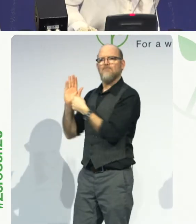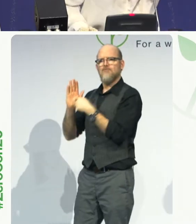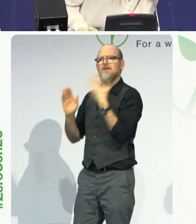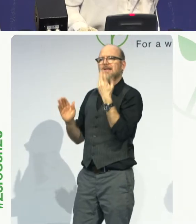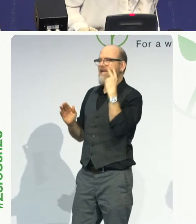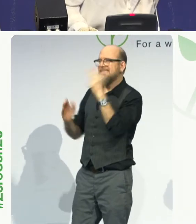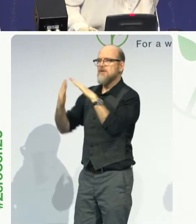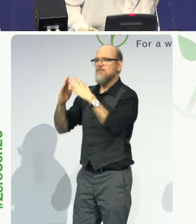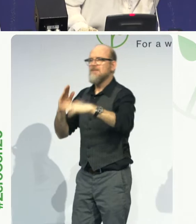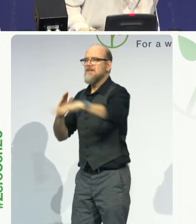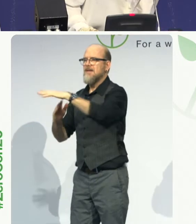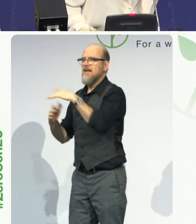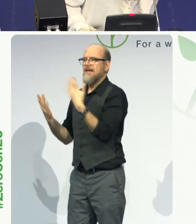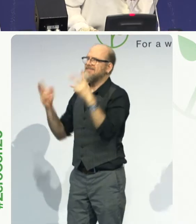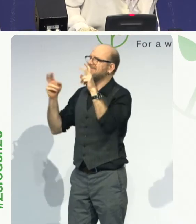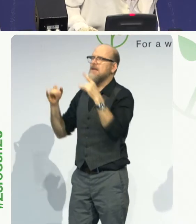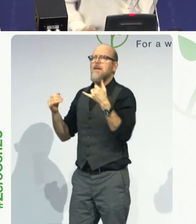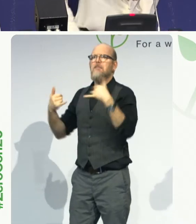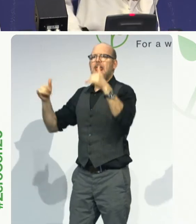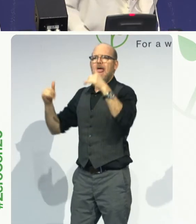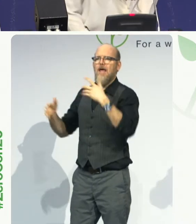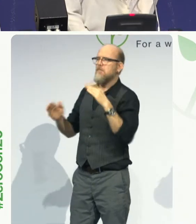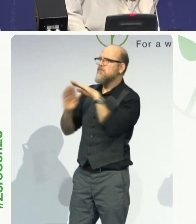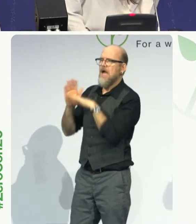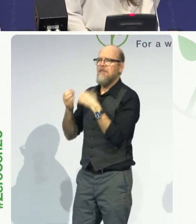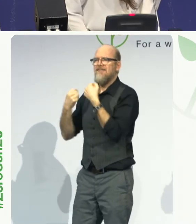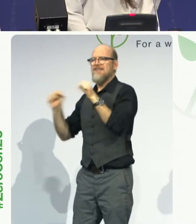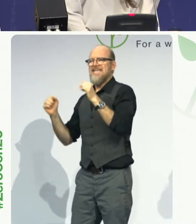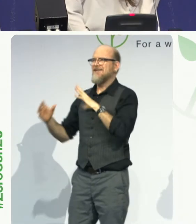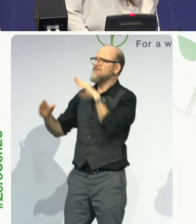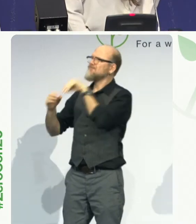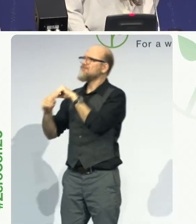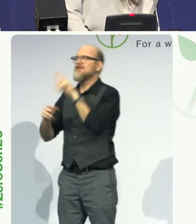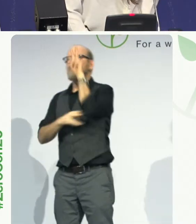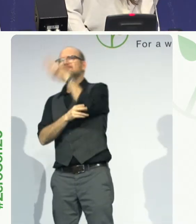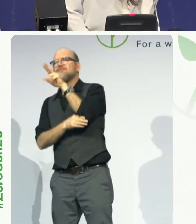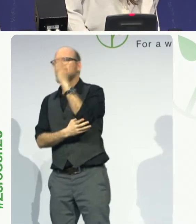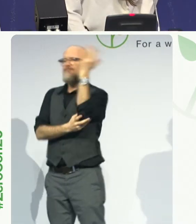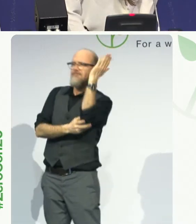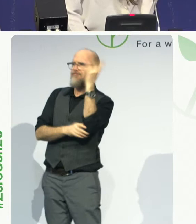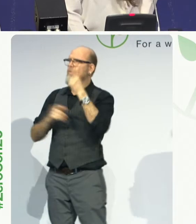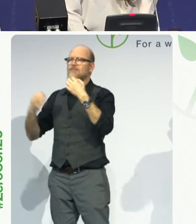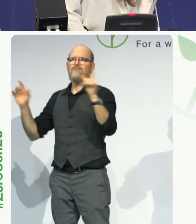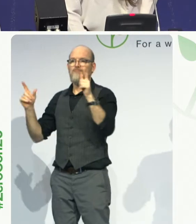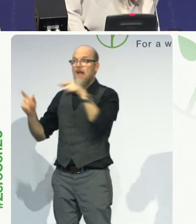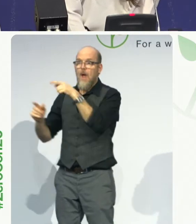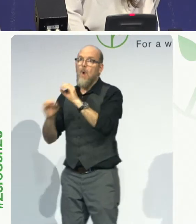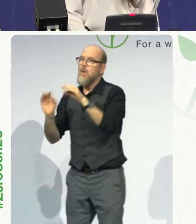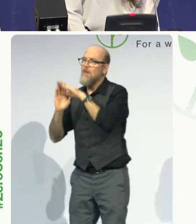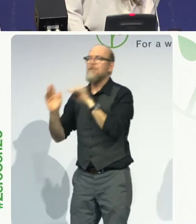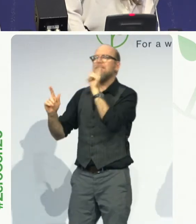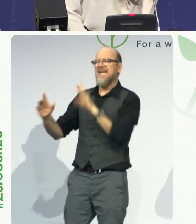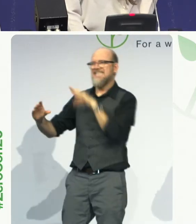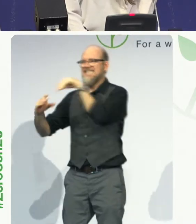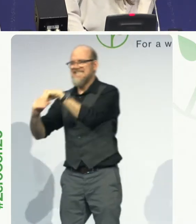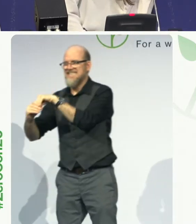promote socialization and inclusion. We also provide early intervention therapy for children under 6 years old, helping develop